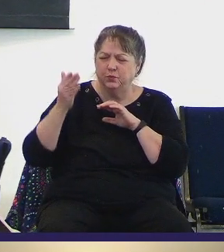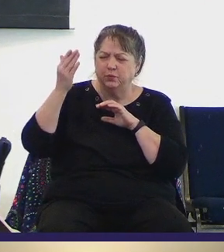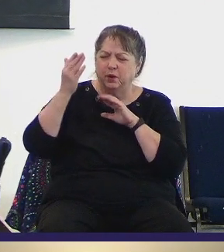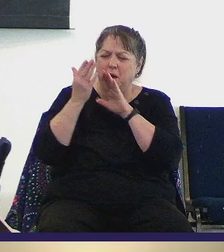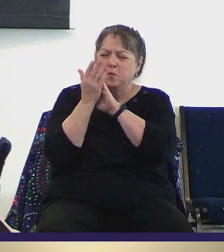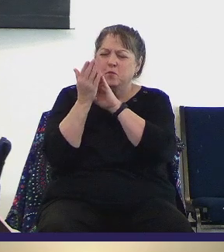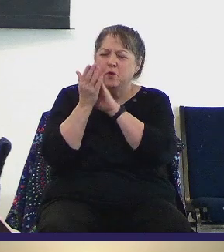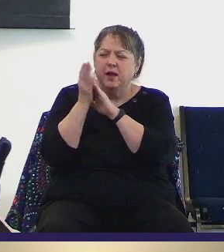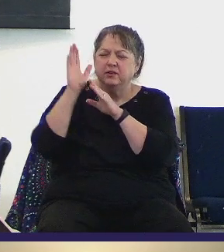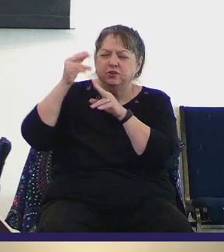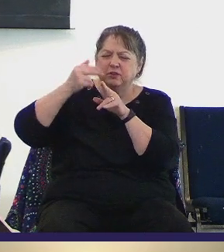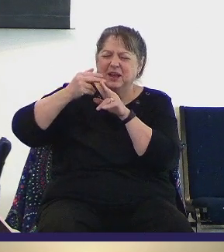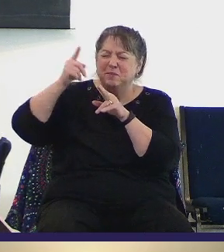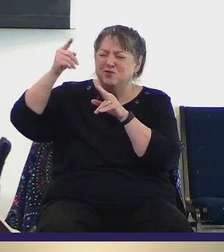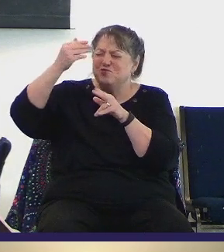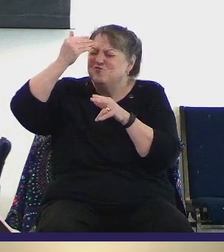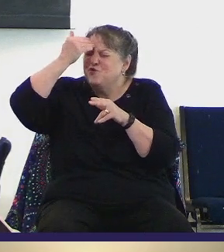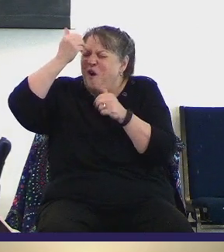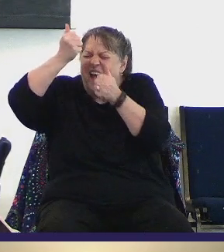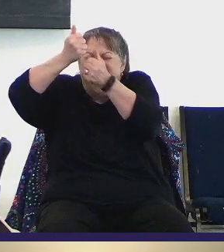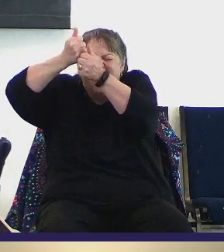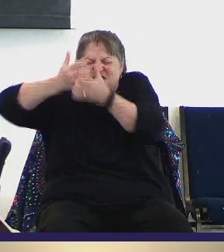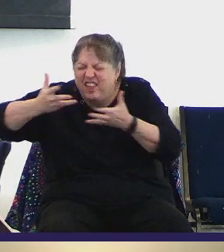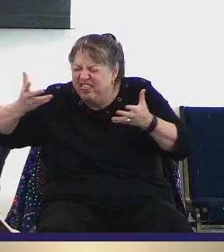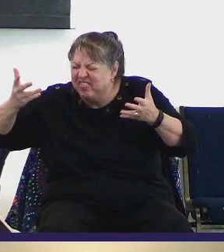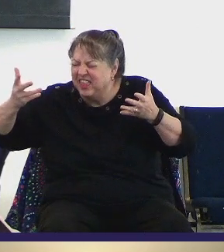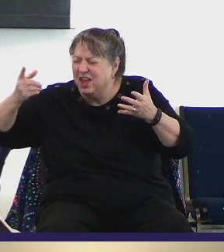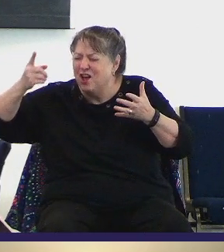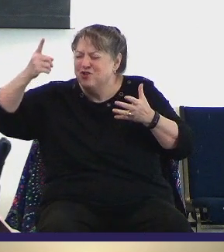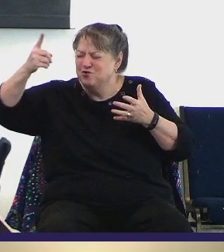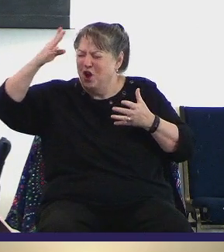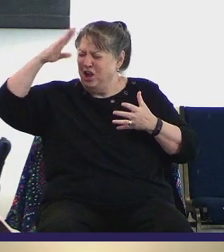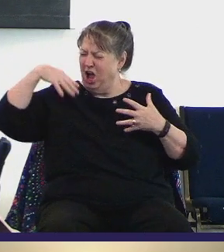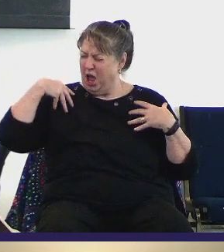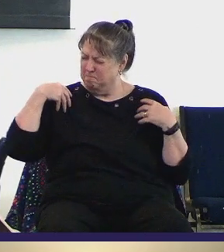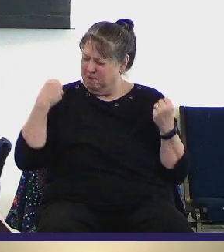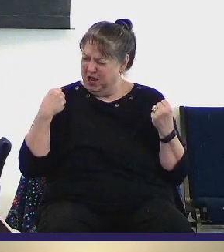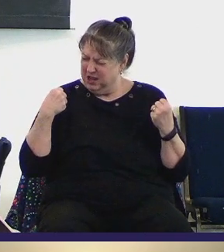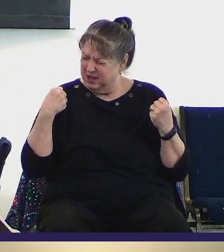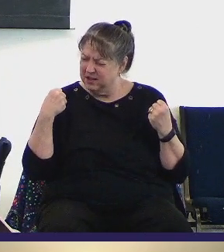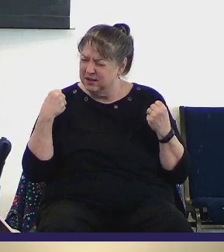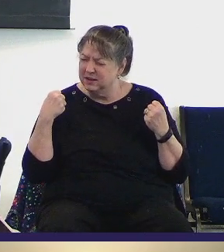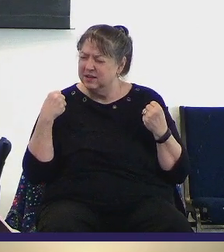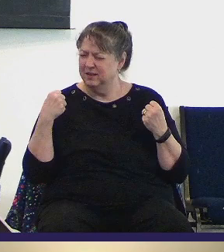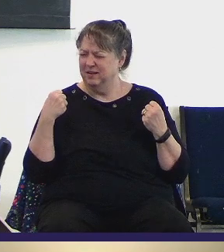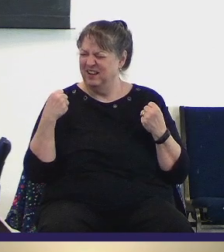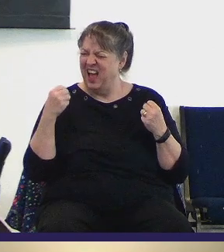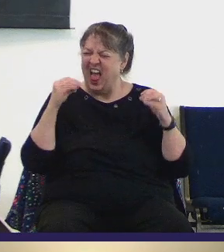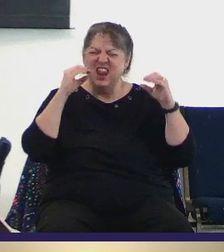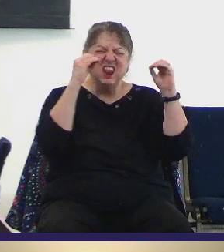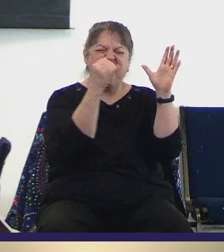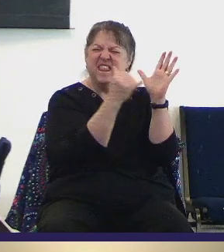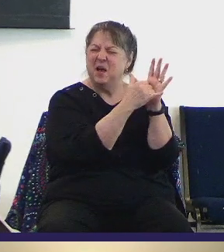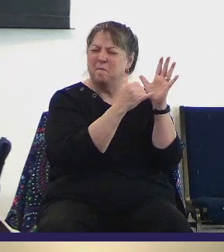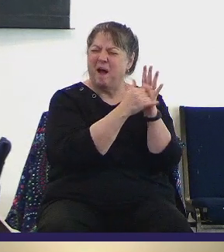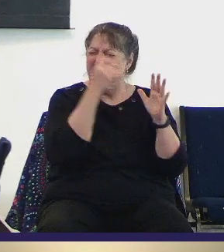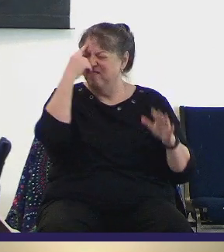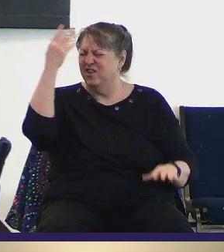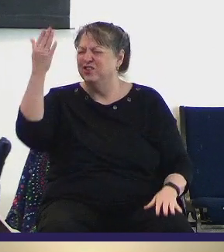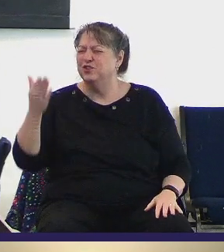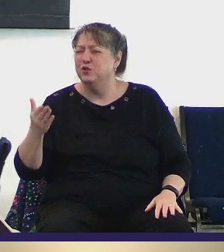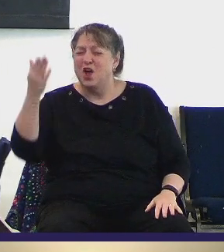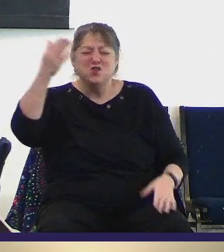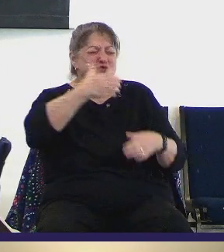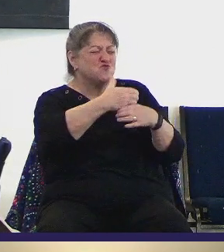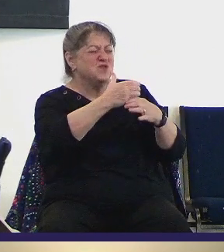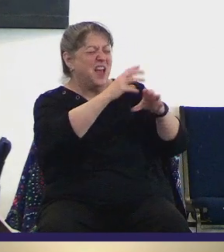you know all circumstances, and that you are God Almighty, and that there's nothing that you cannot do, God. You created the world. You created man from